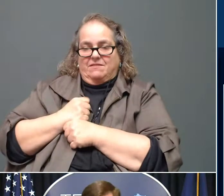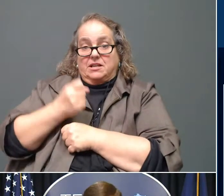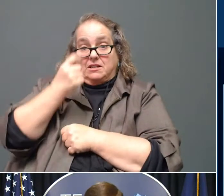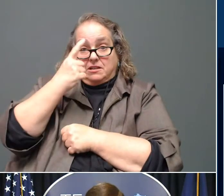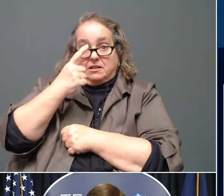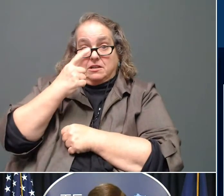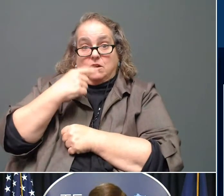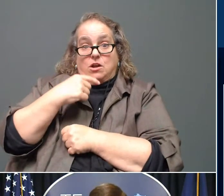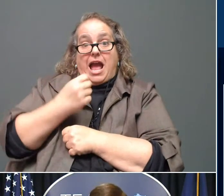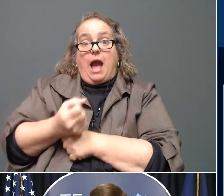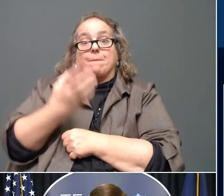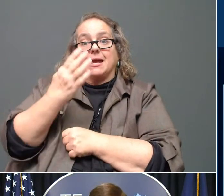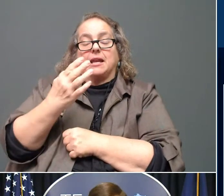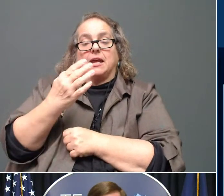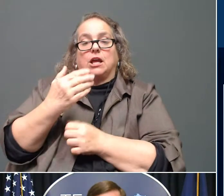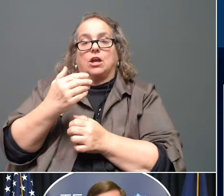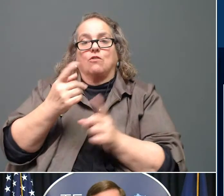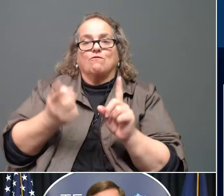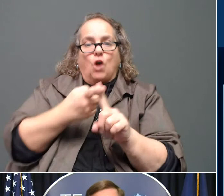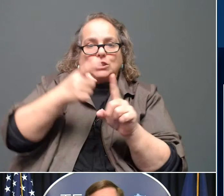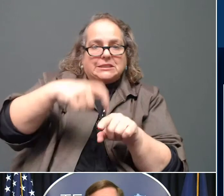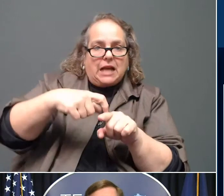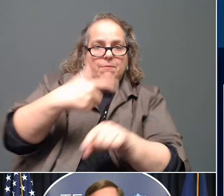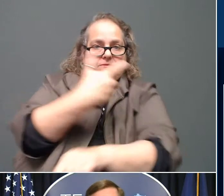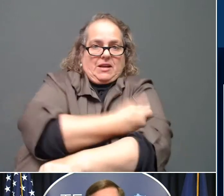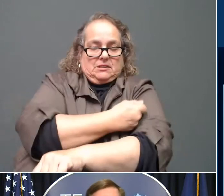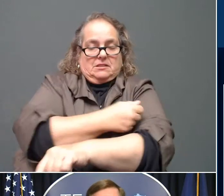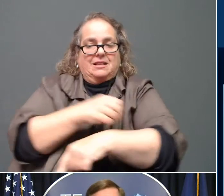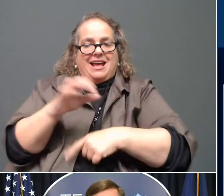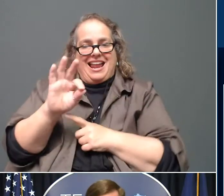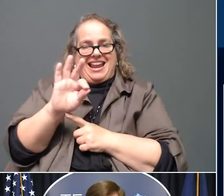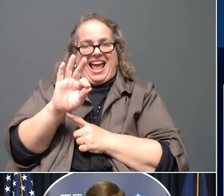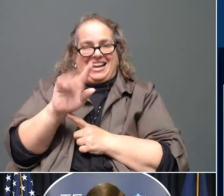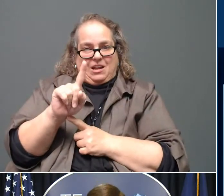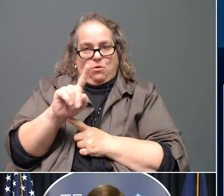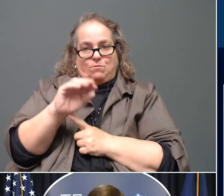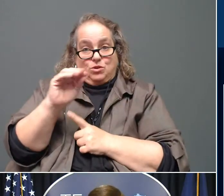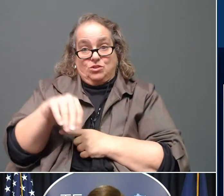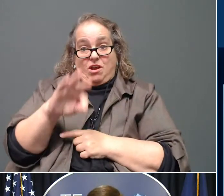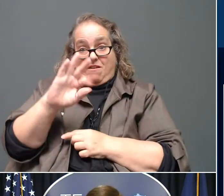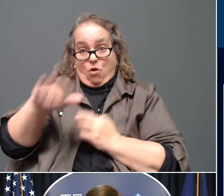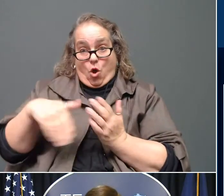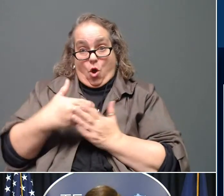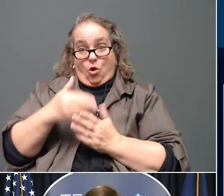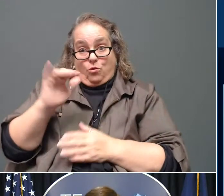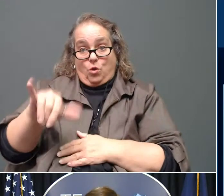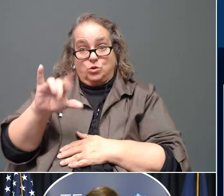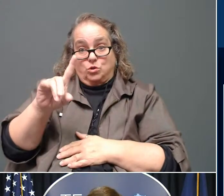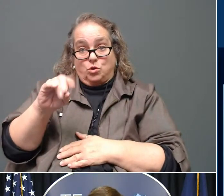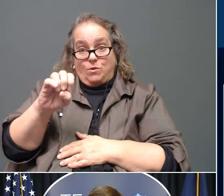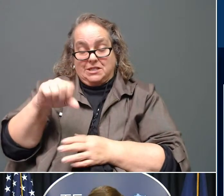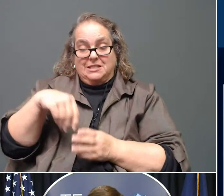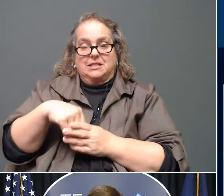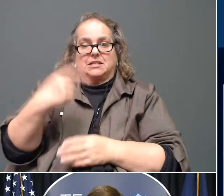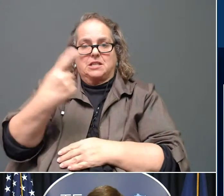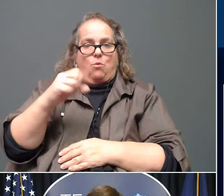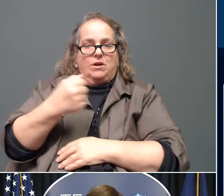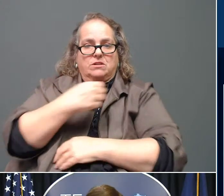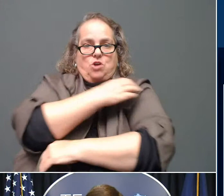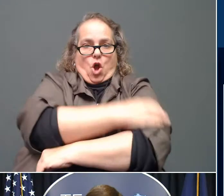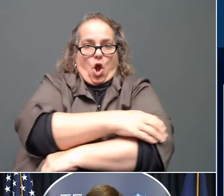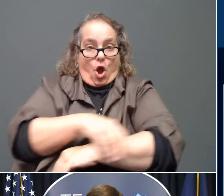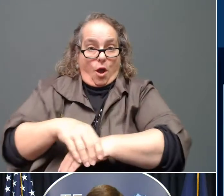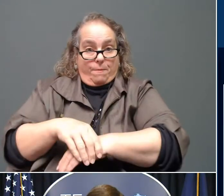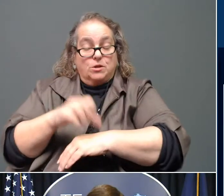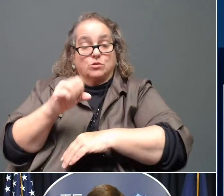been vaccinated. We have put 91% of all those doses we've received in someone's arm. So what you'll